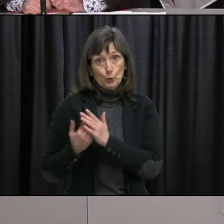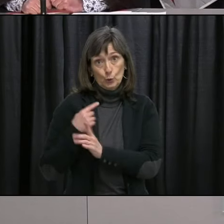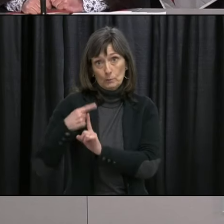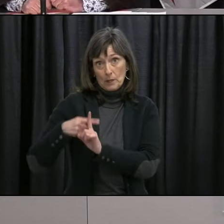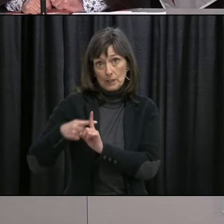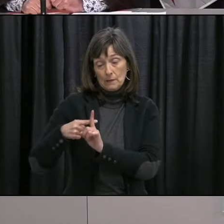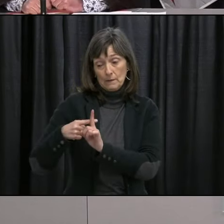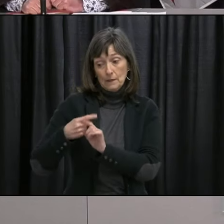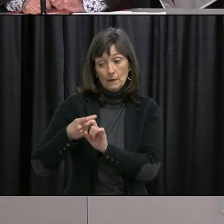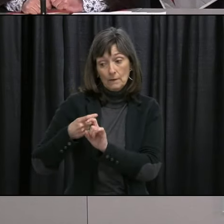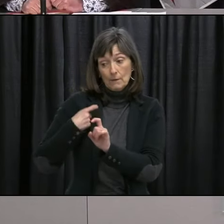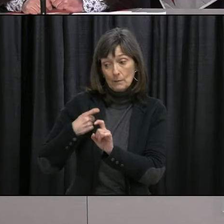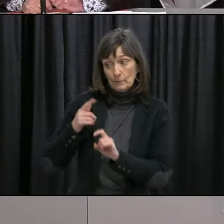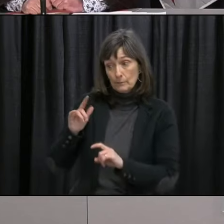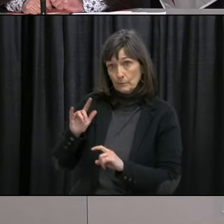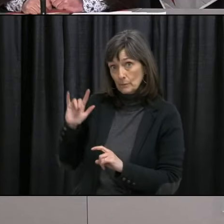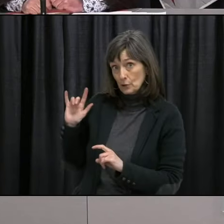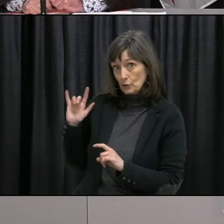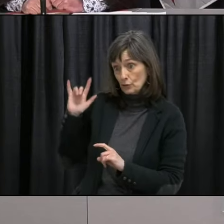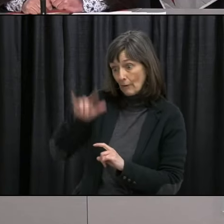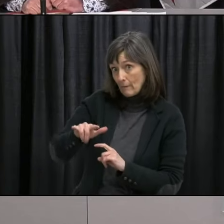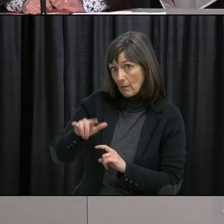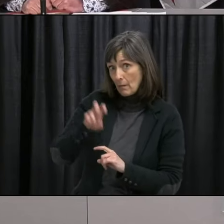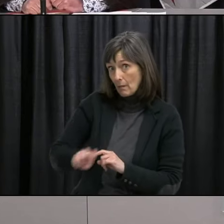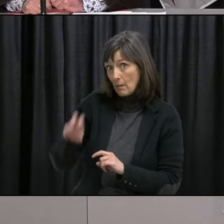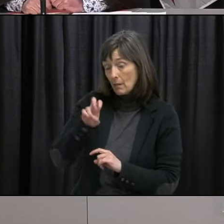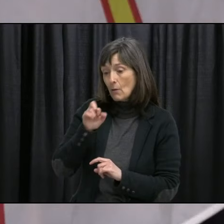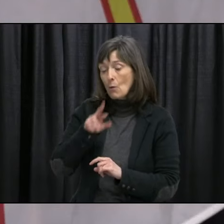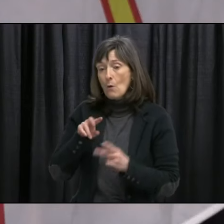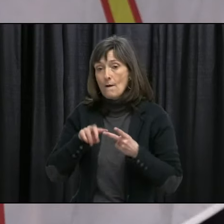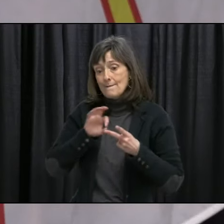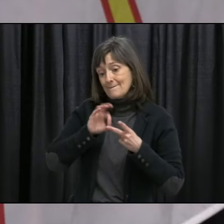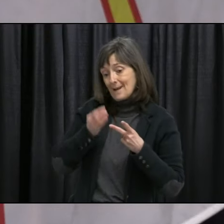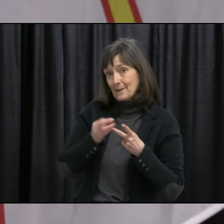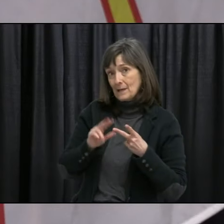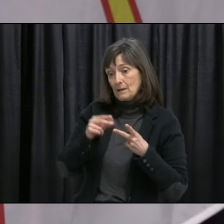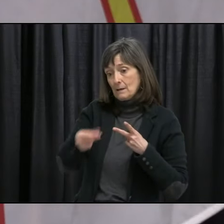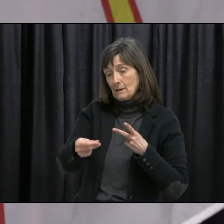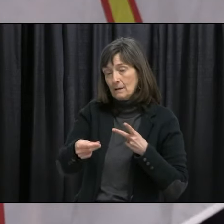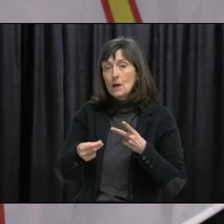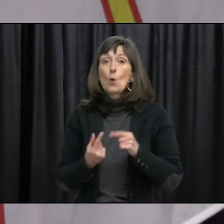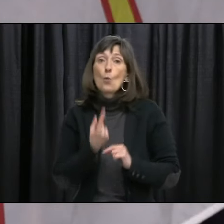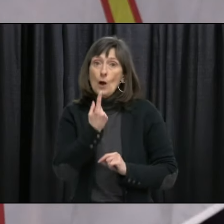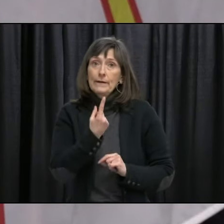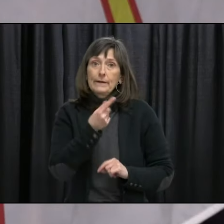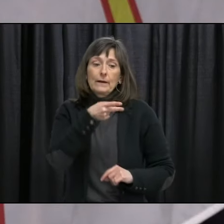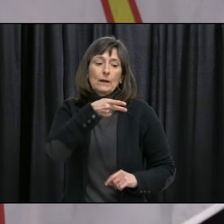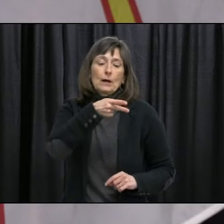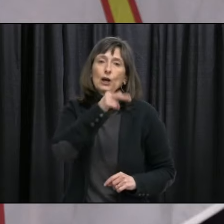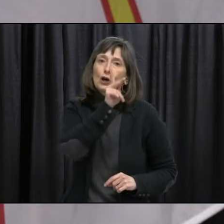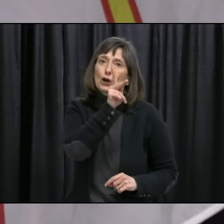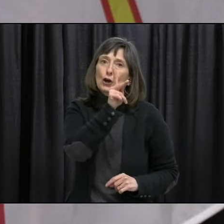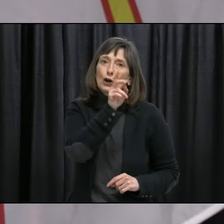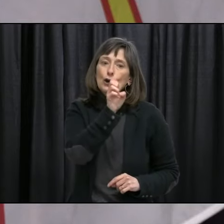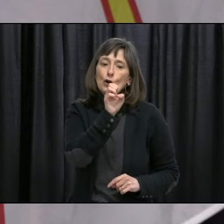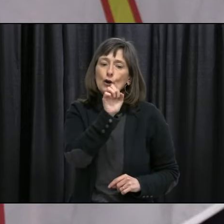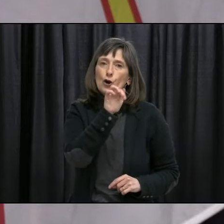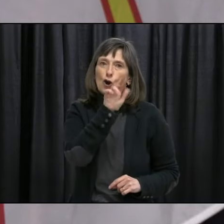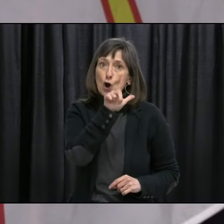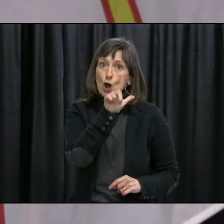travel or family related? So one case is related to the Curl Lake outbreak, and the other one, the investigation is